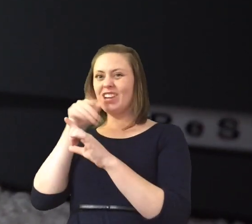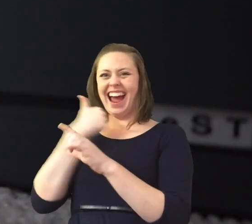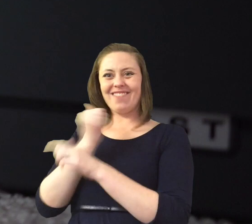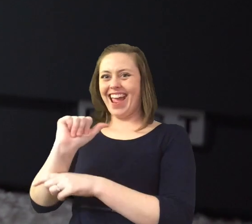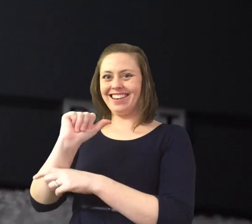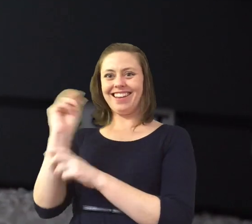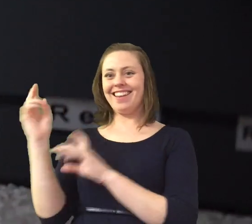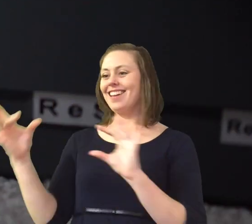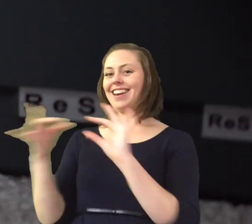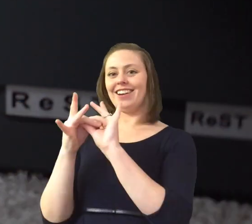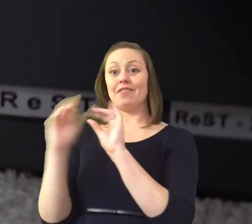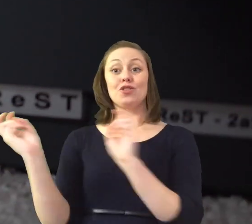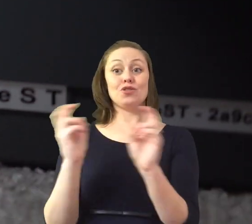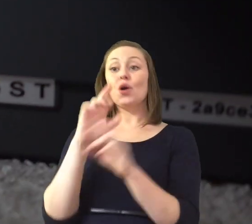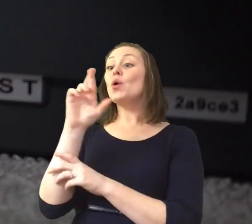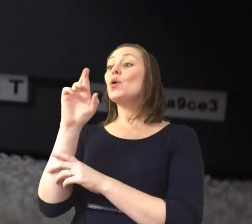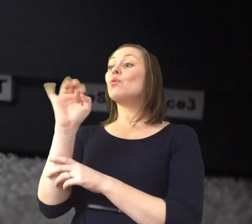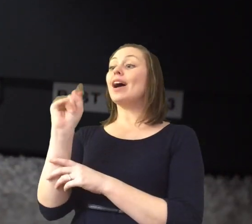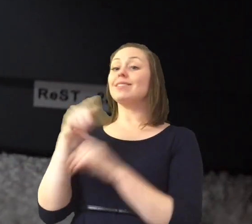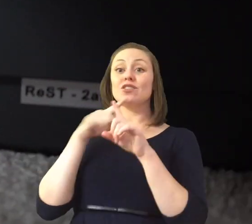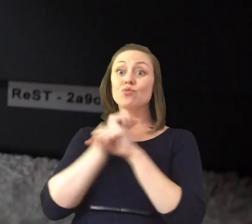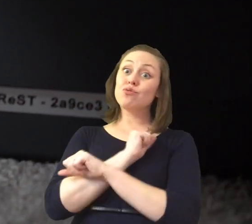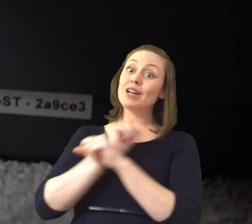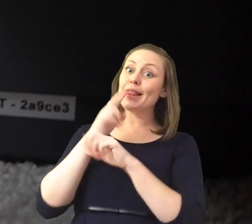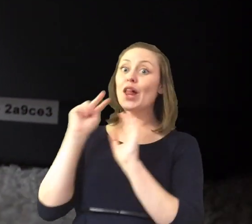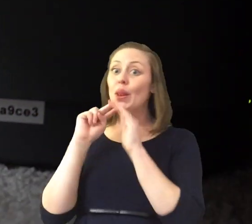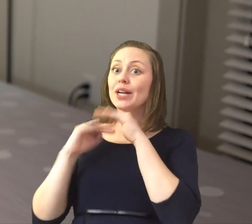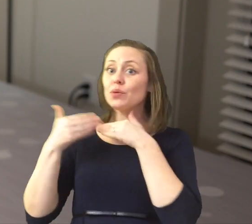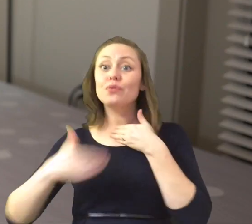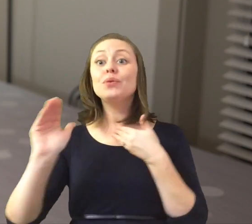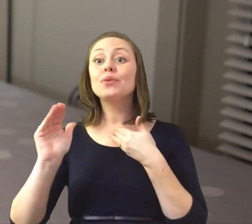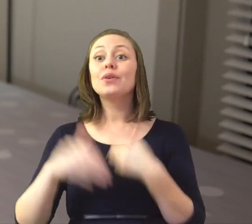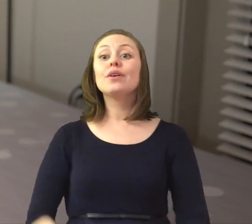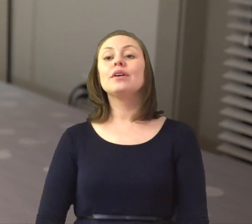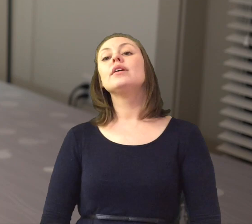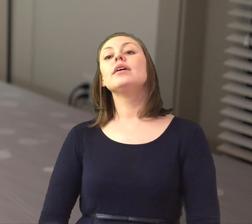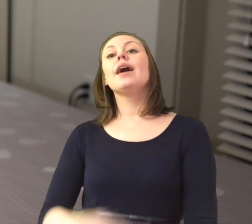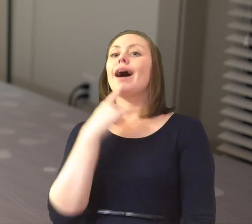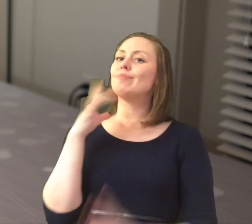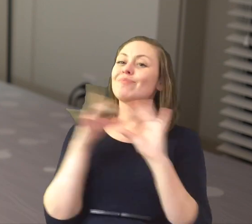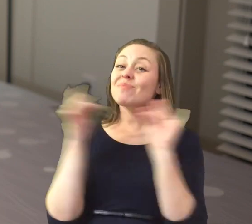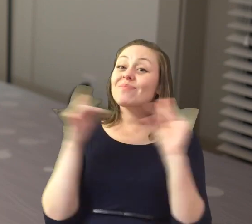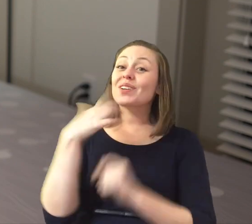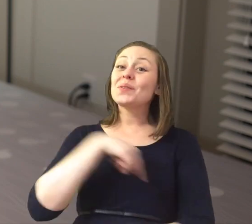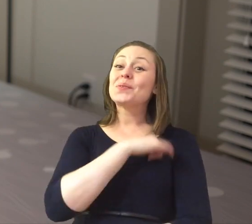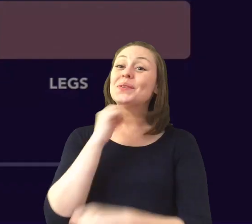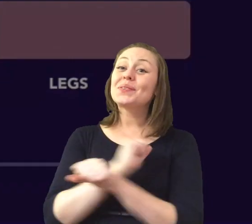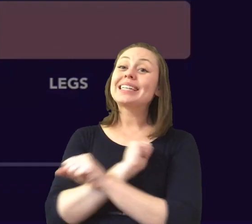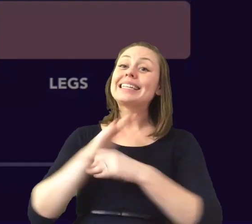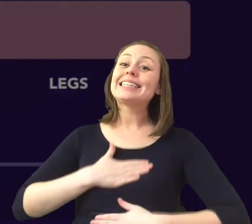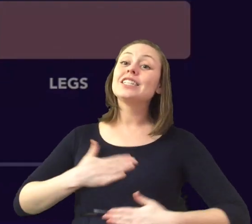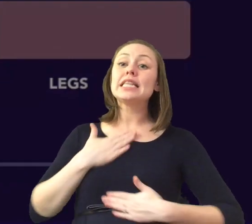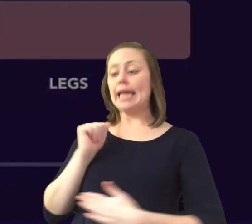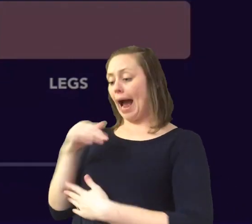any connectivity issues. ReST really is a look into the future, and I gotta say, we're really enjoying it. The